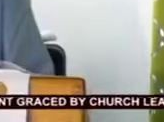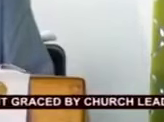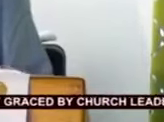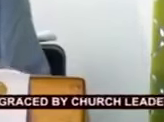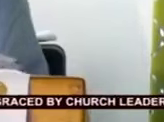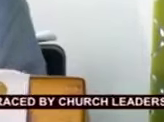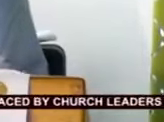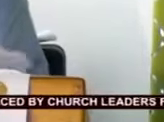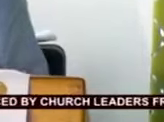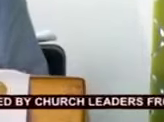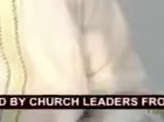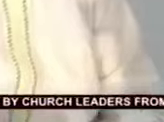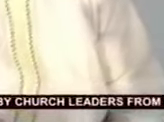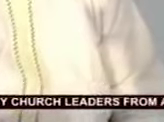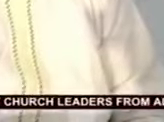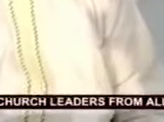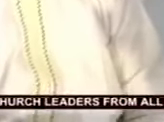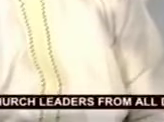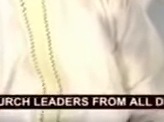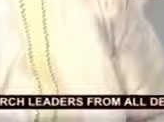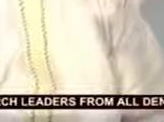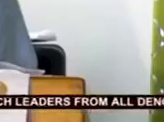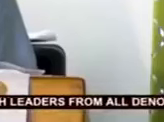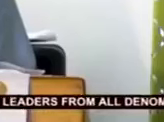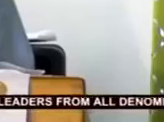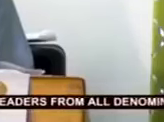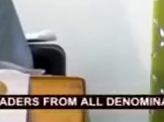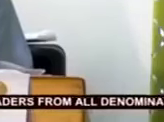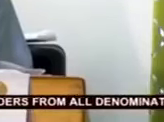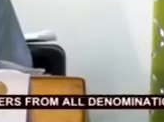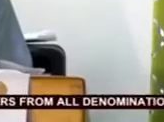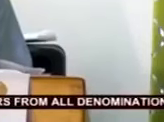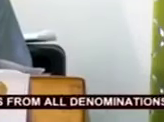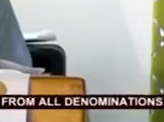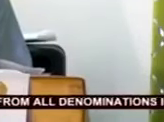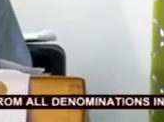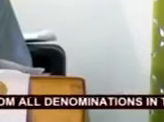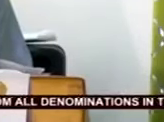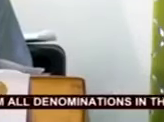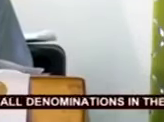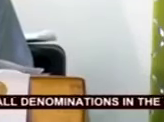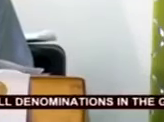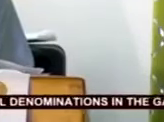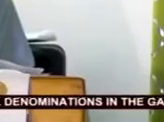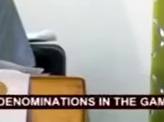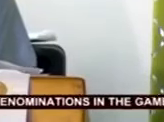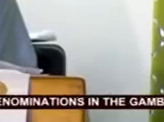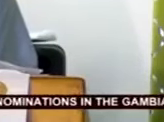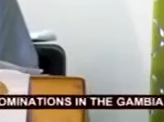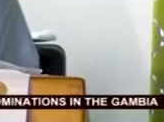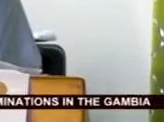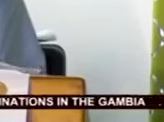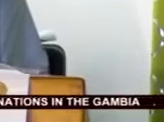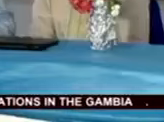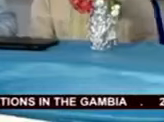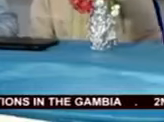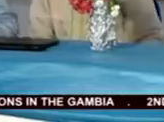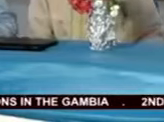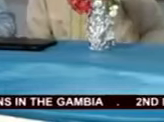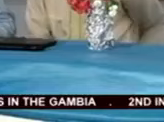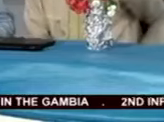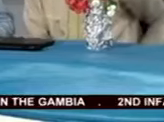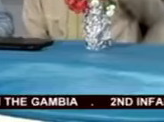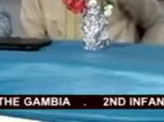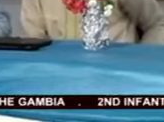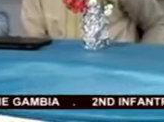ay wala mu na alfa folo min diamta afananna kuma kangol mo tentor kuma kangol lebti min aye yitandi